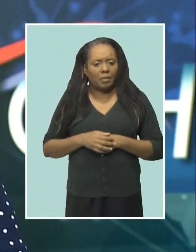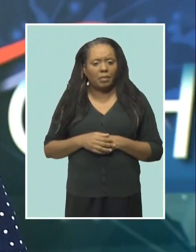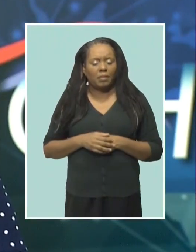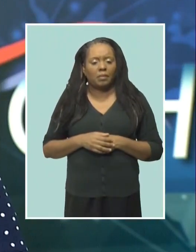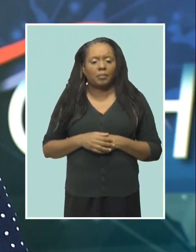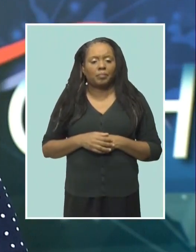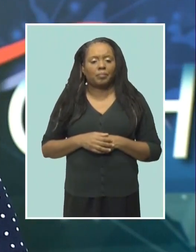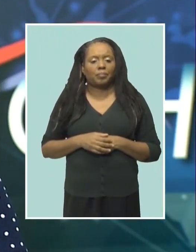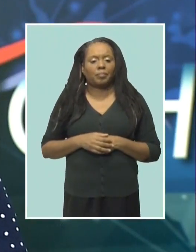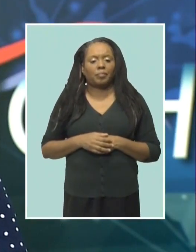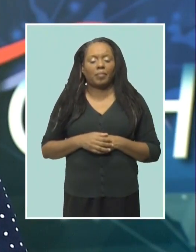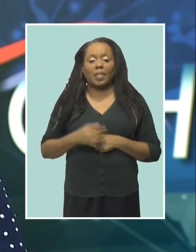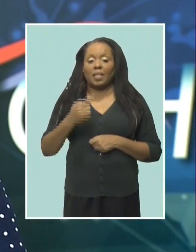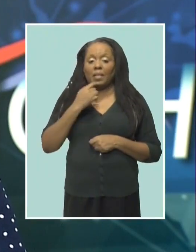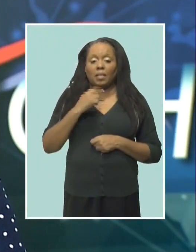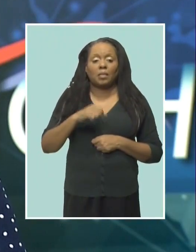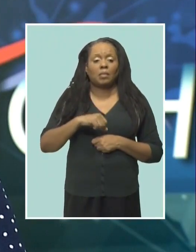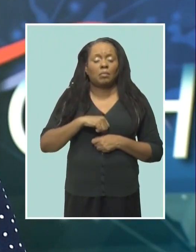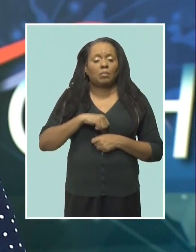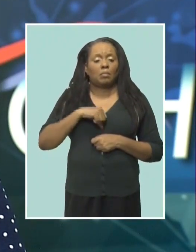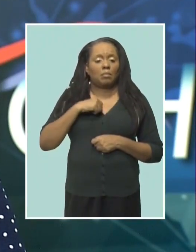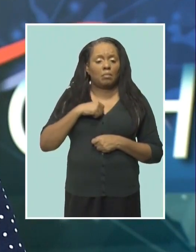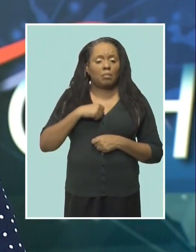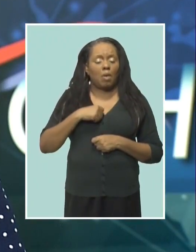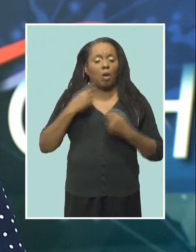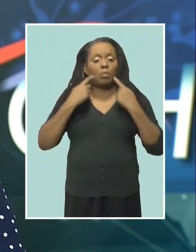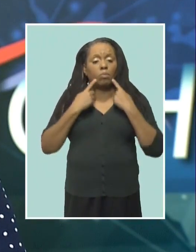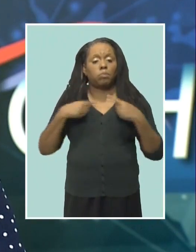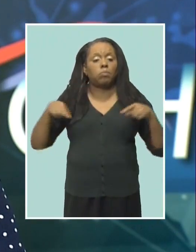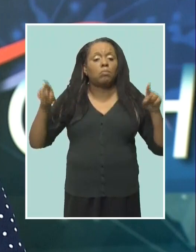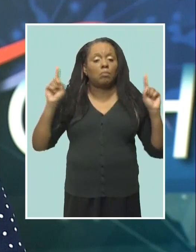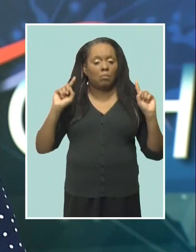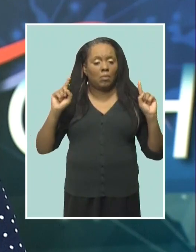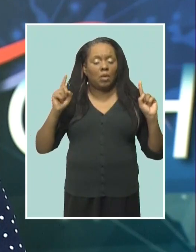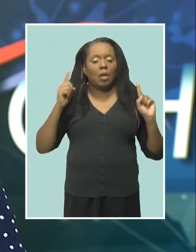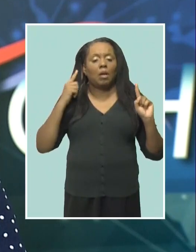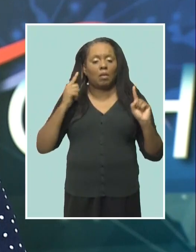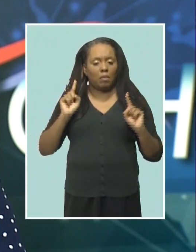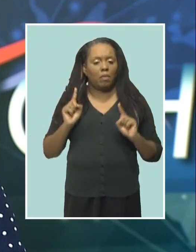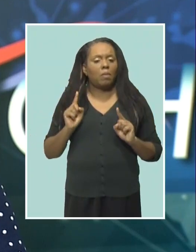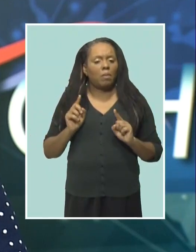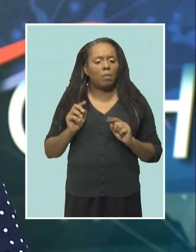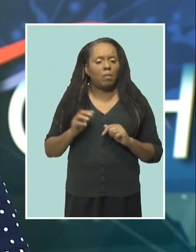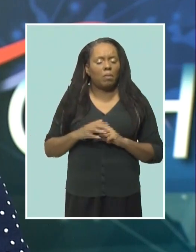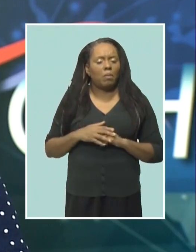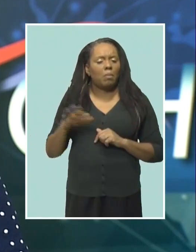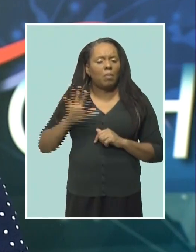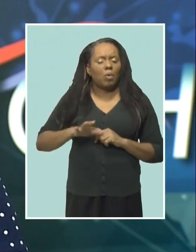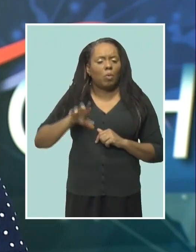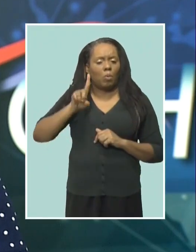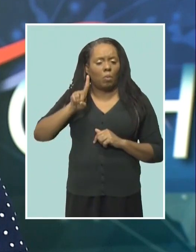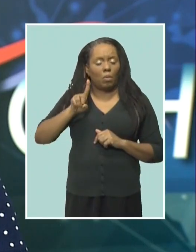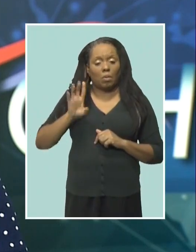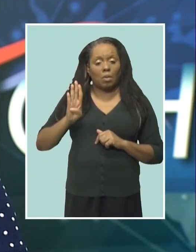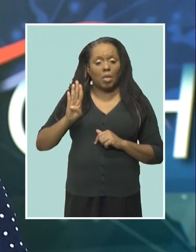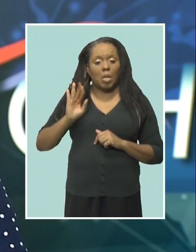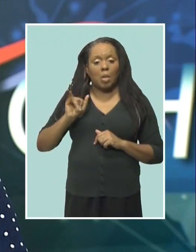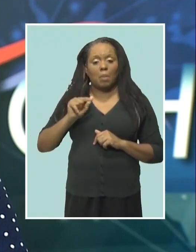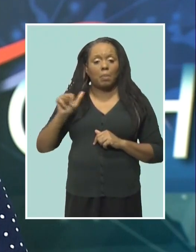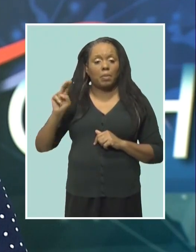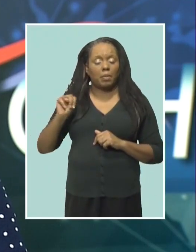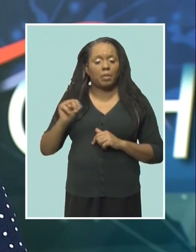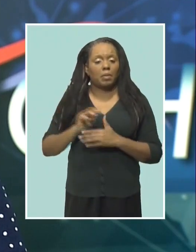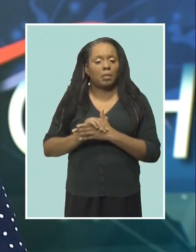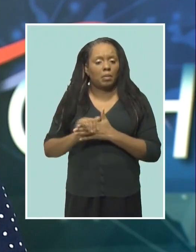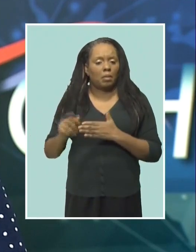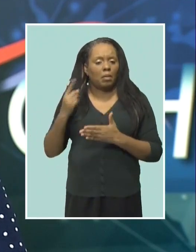Ambassador Nihas adds that one of his proudest accomplishments during his tenure is helping to secure close to $1